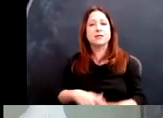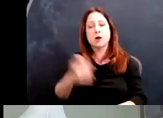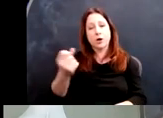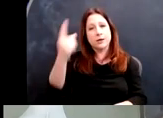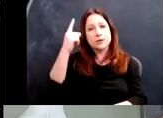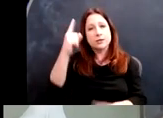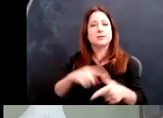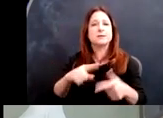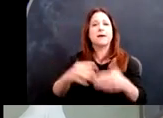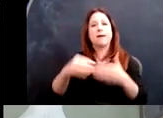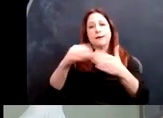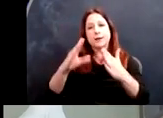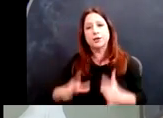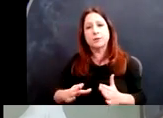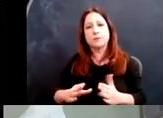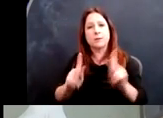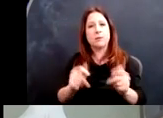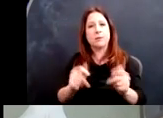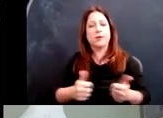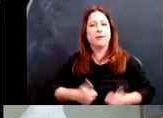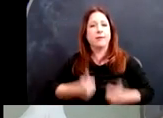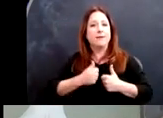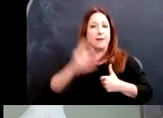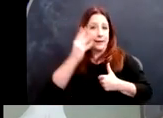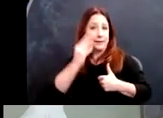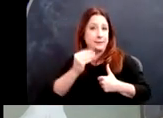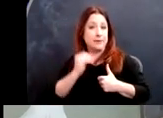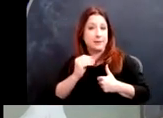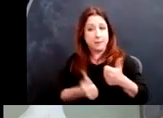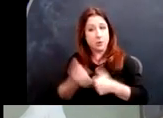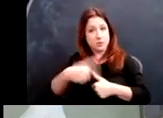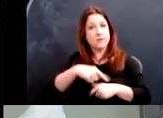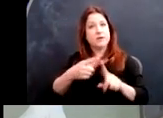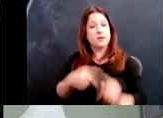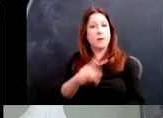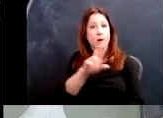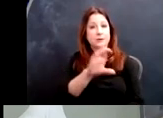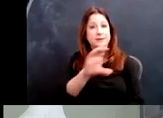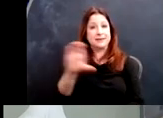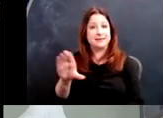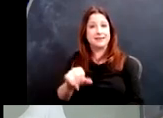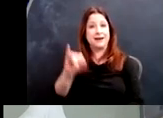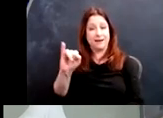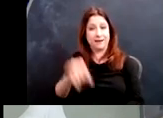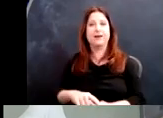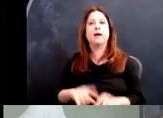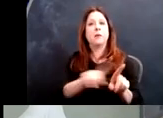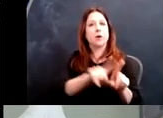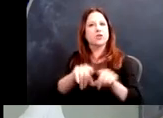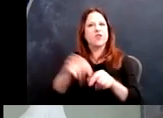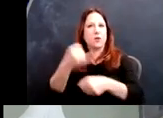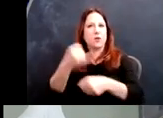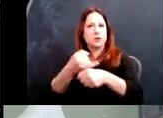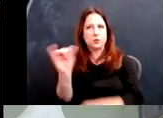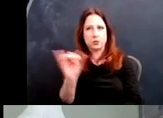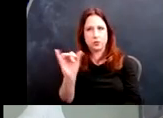RCC leadership, and persons with lived experience. Many of us are from a recovery community, Recovery Research Institute, but we're also from other institutions